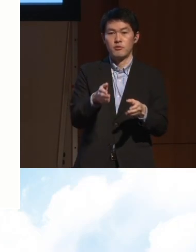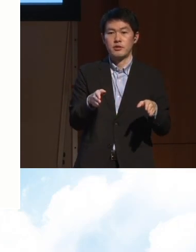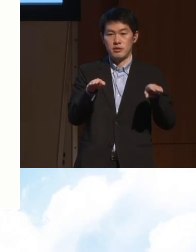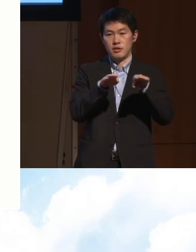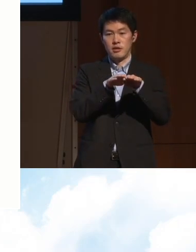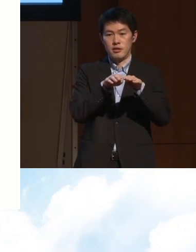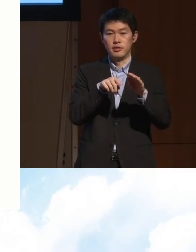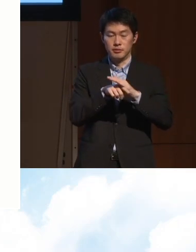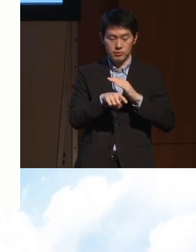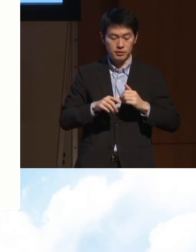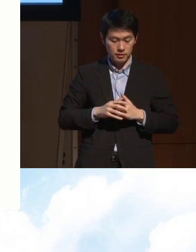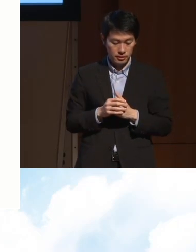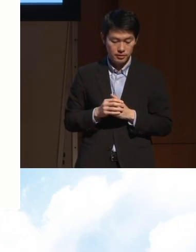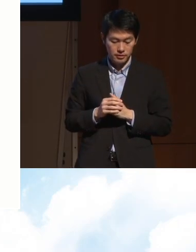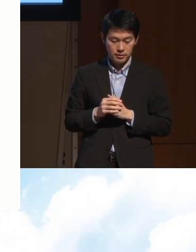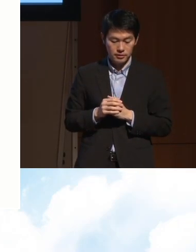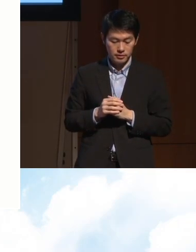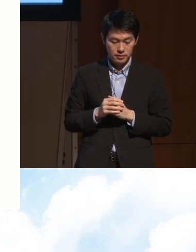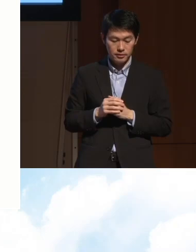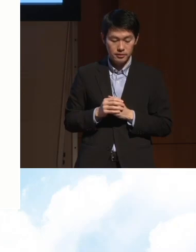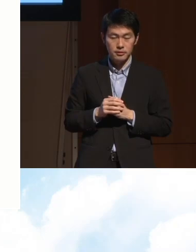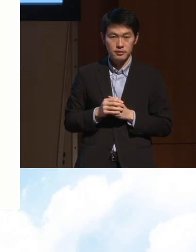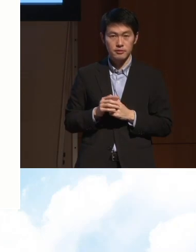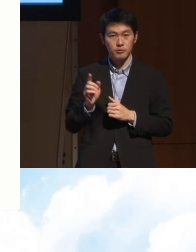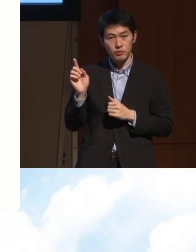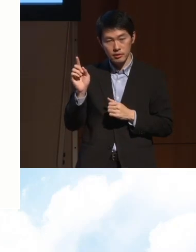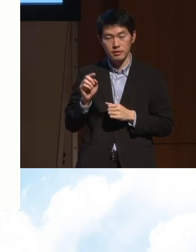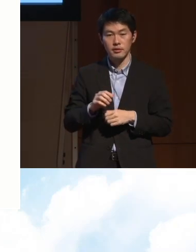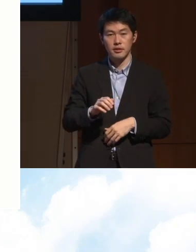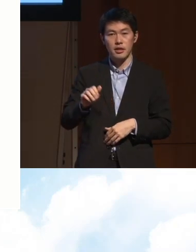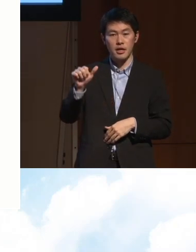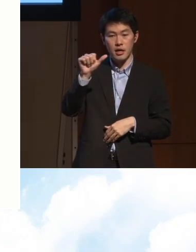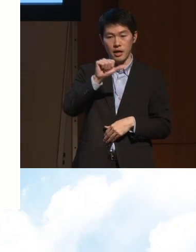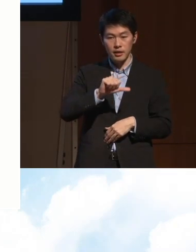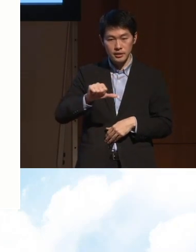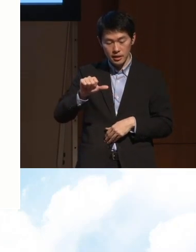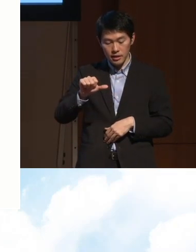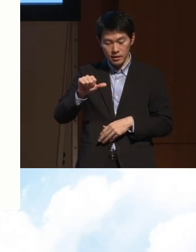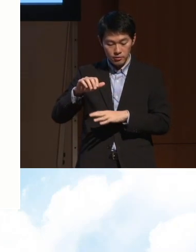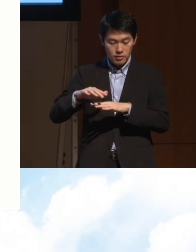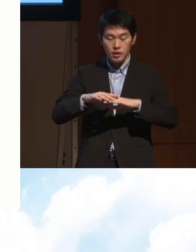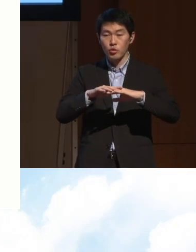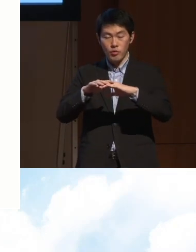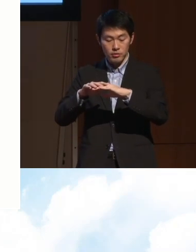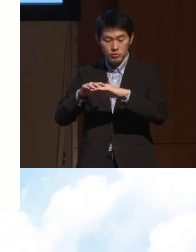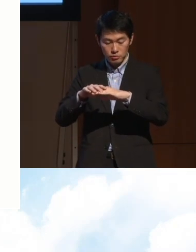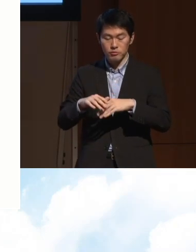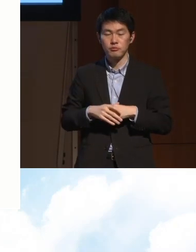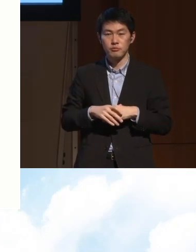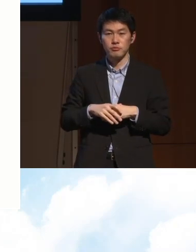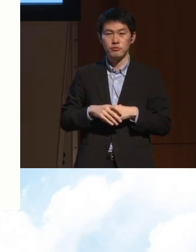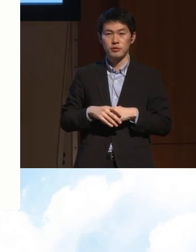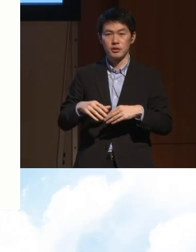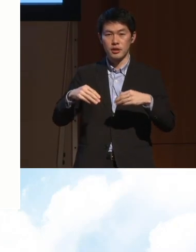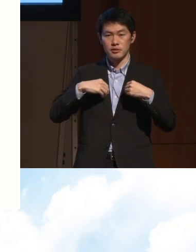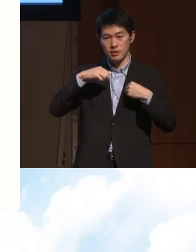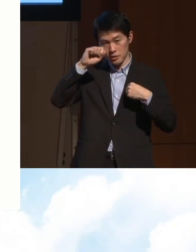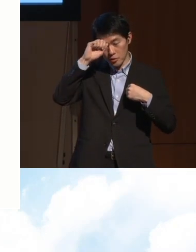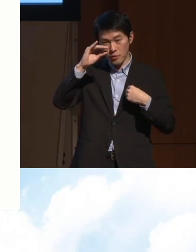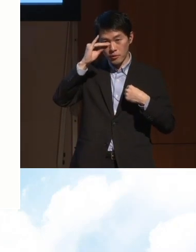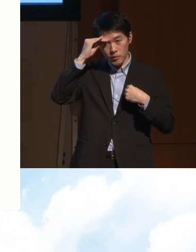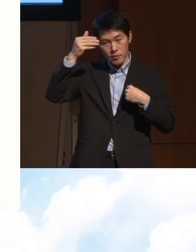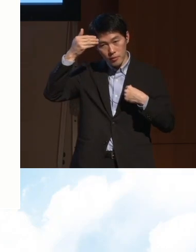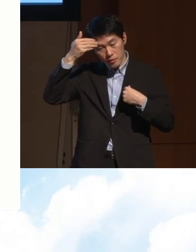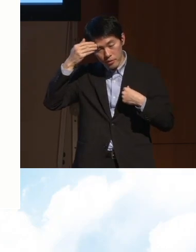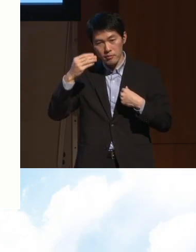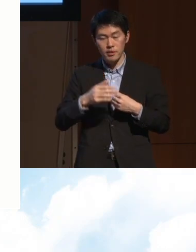strengthen this ASEAN network for infectious disease intelligence and R&D, and